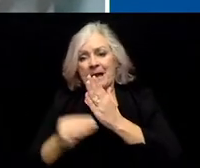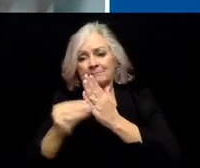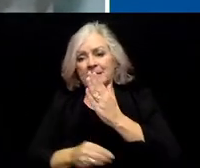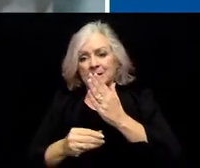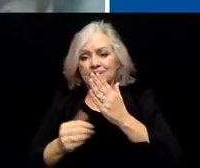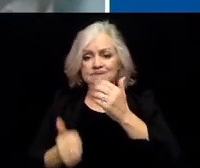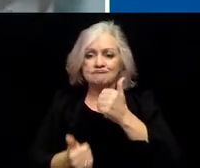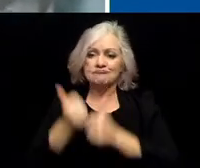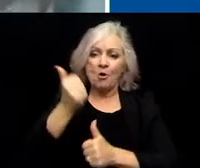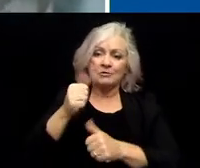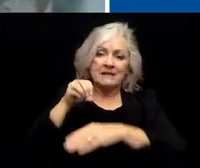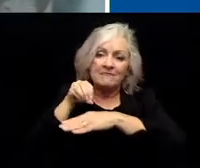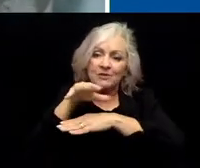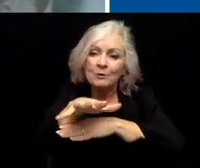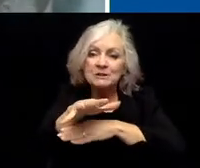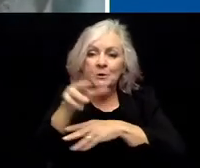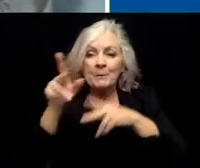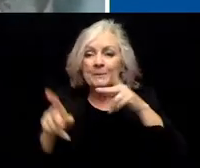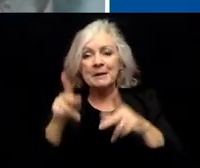I'd argue that's just ongoing.